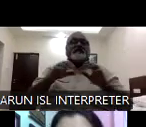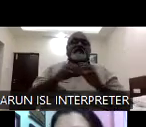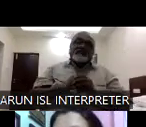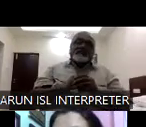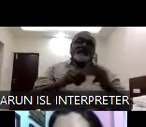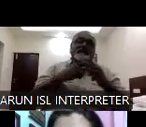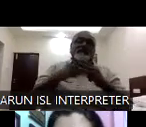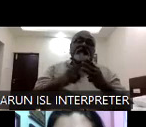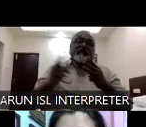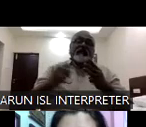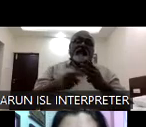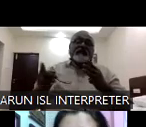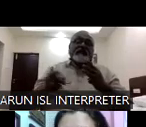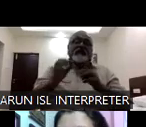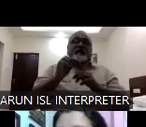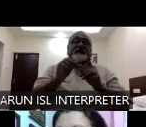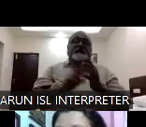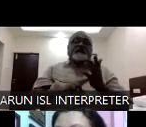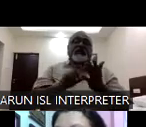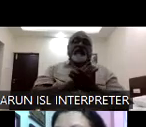Say yes or no, that's all.